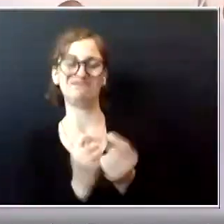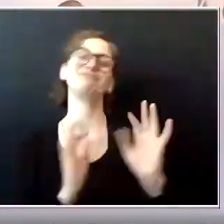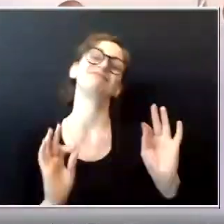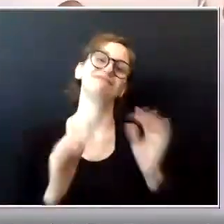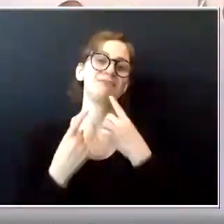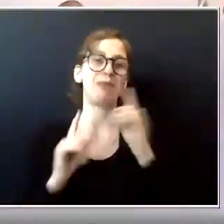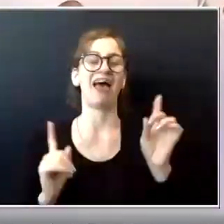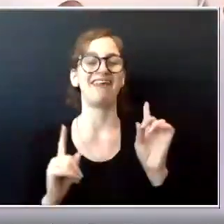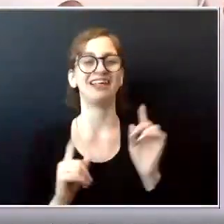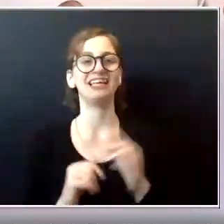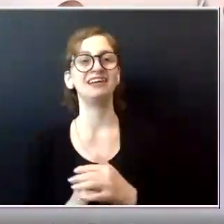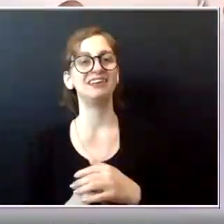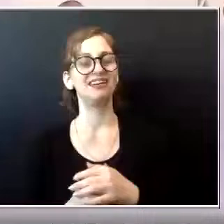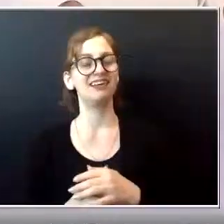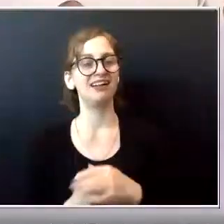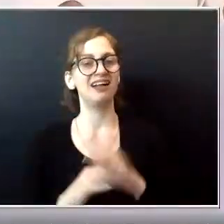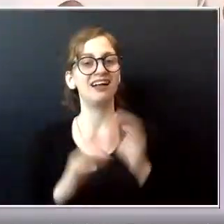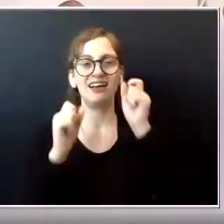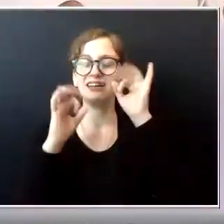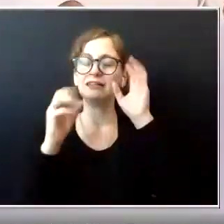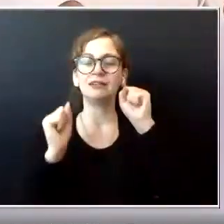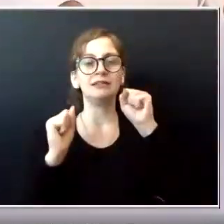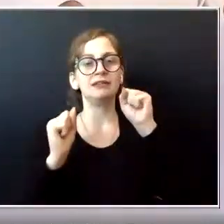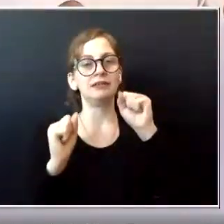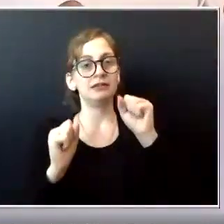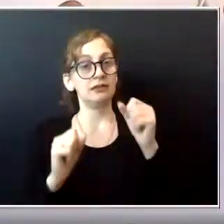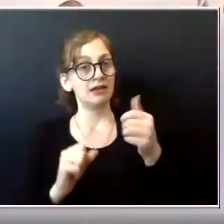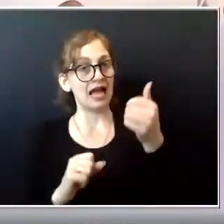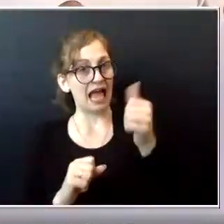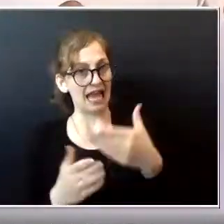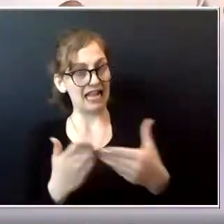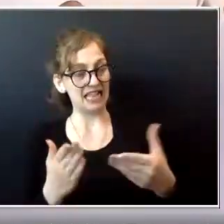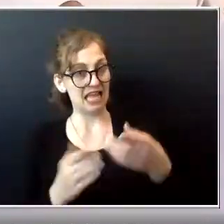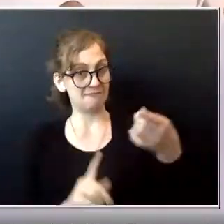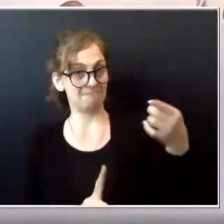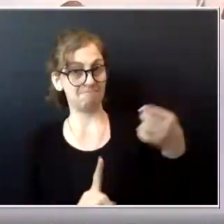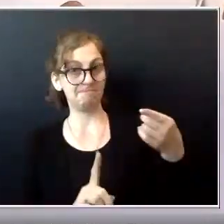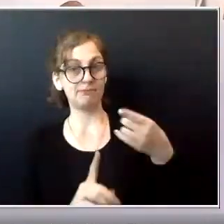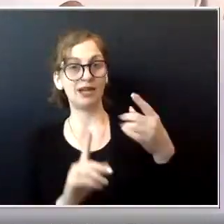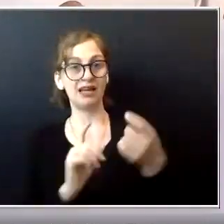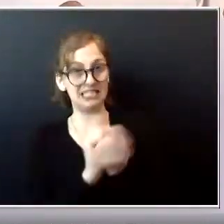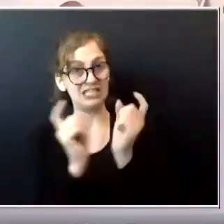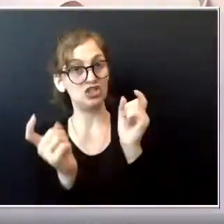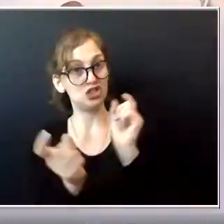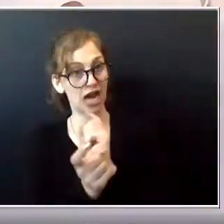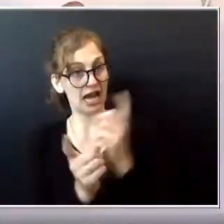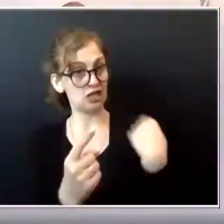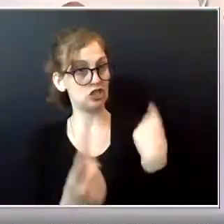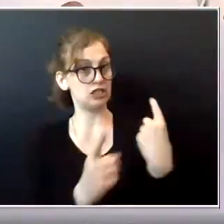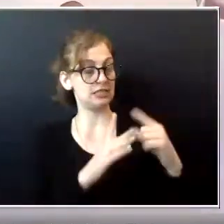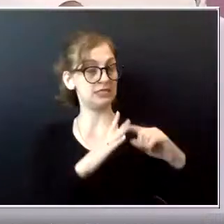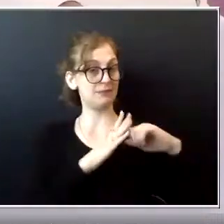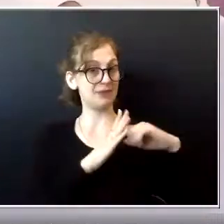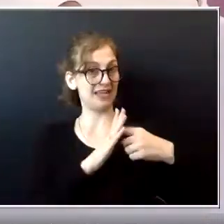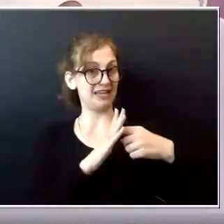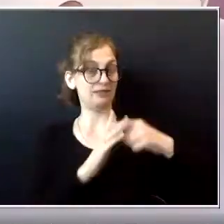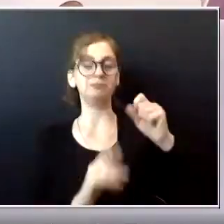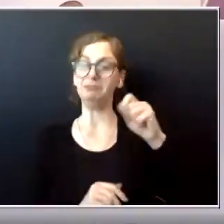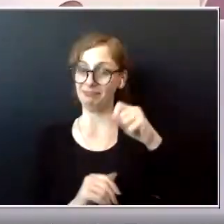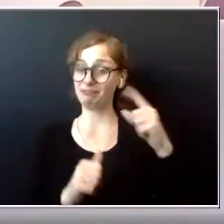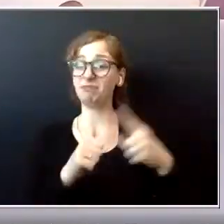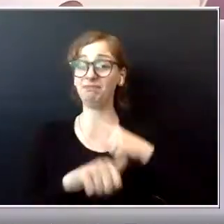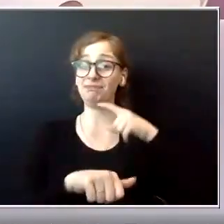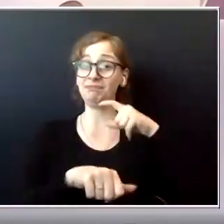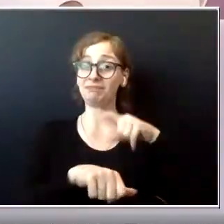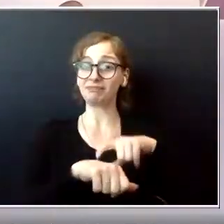Has there anything in this that has changed since your first Watchman procedure? Oh yeah, since my first, this is a